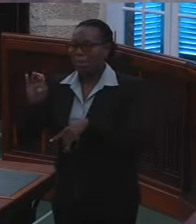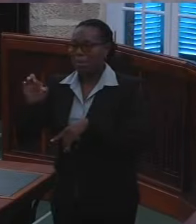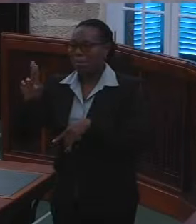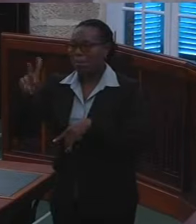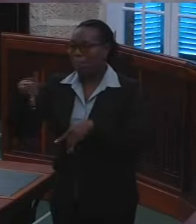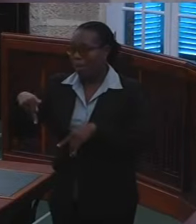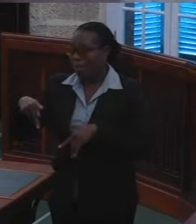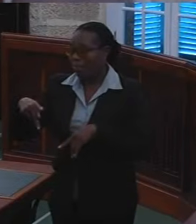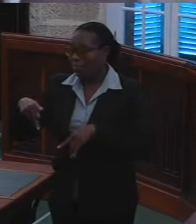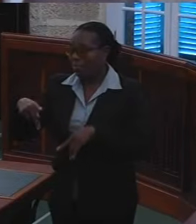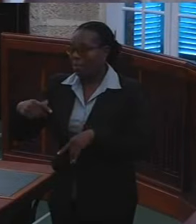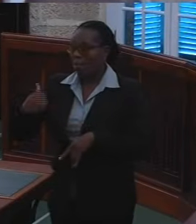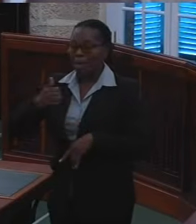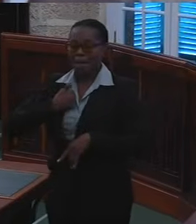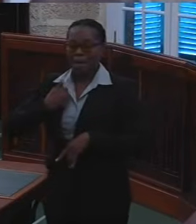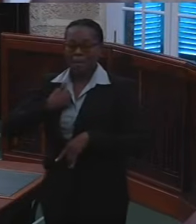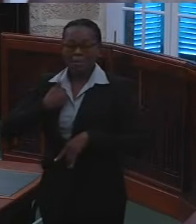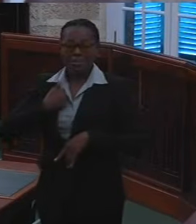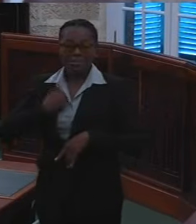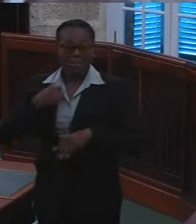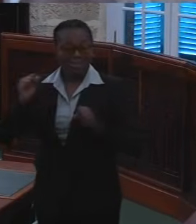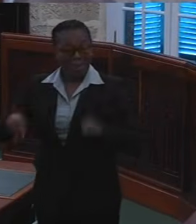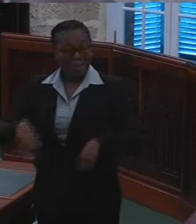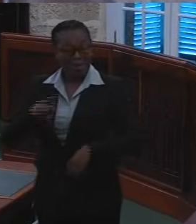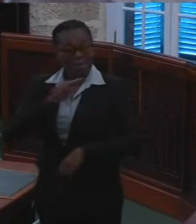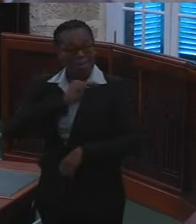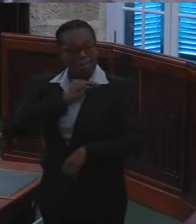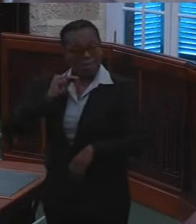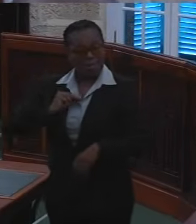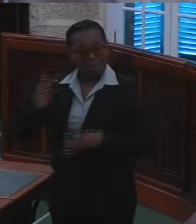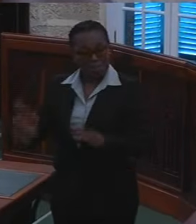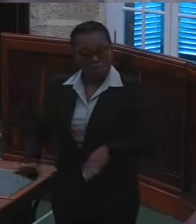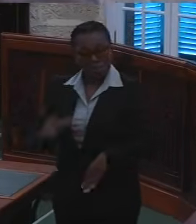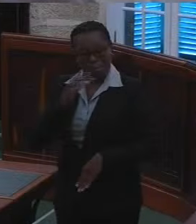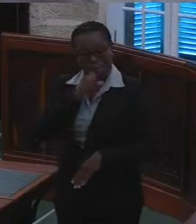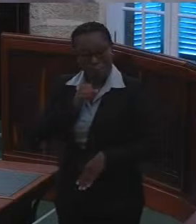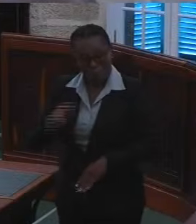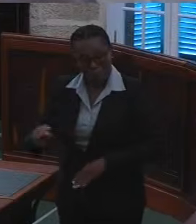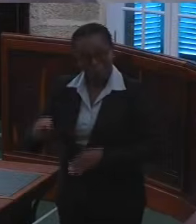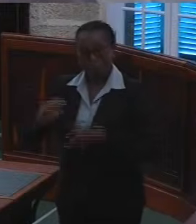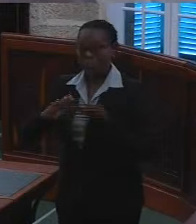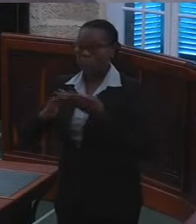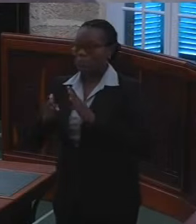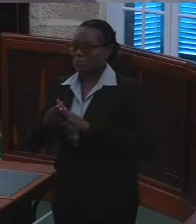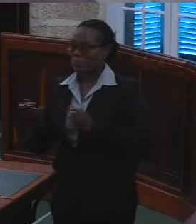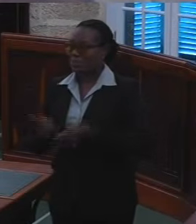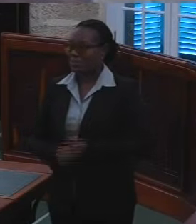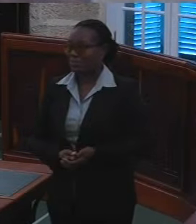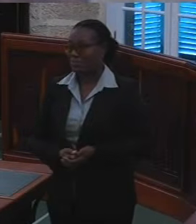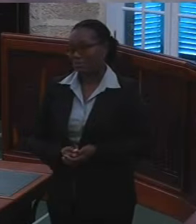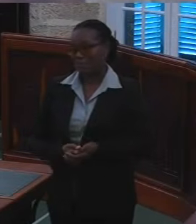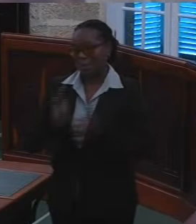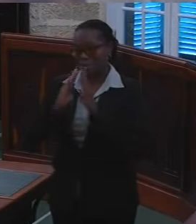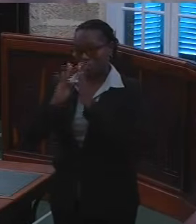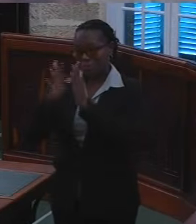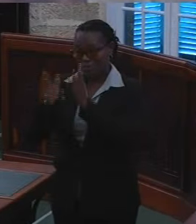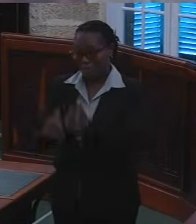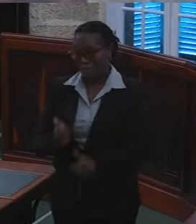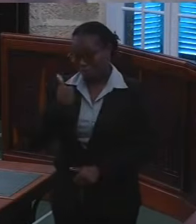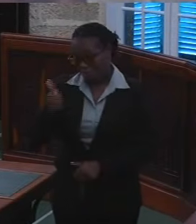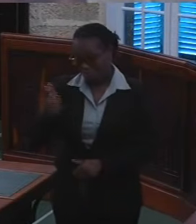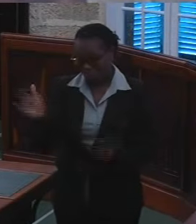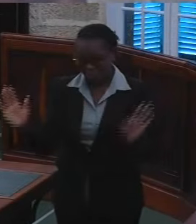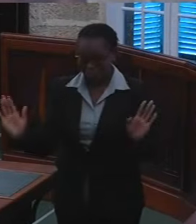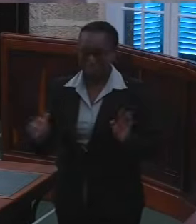could qualify as a member of the elderly community. Mr. Speaker, you too, so no, small. But I'm